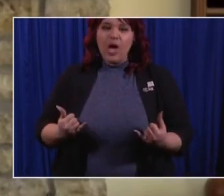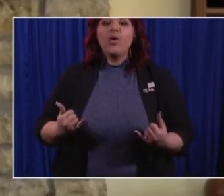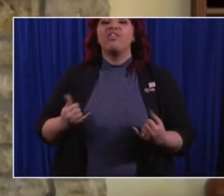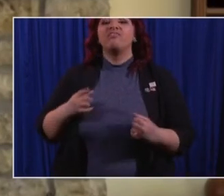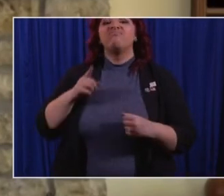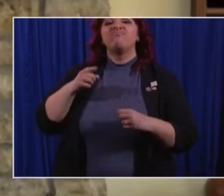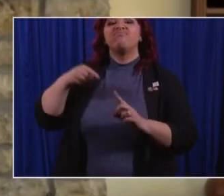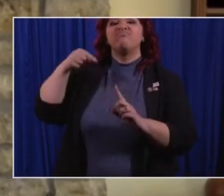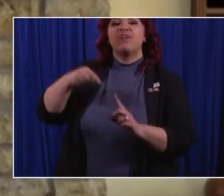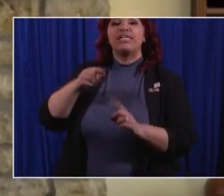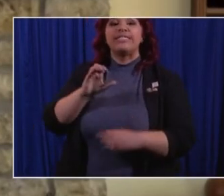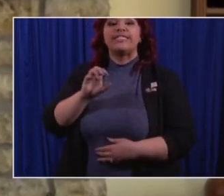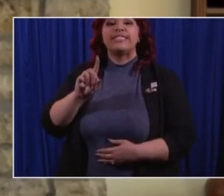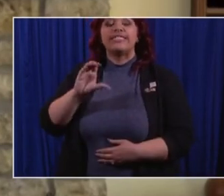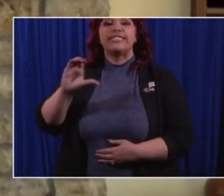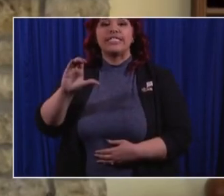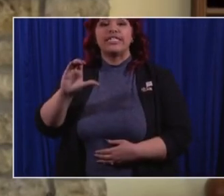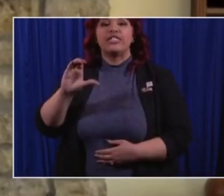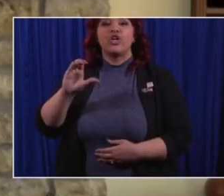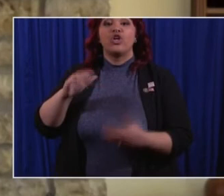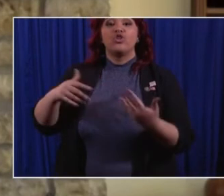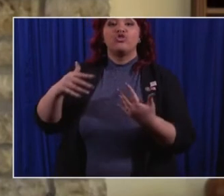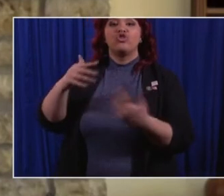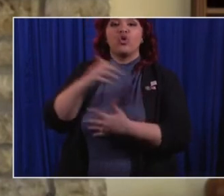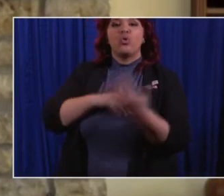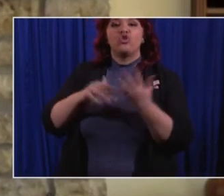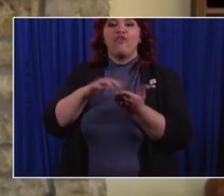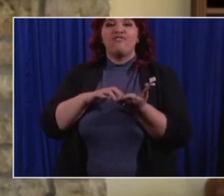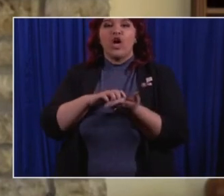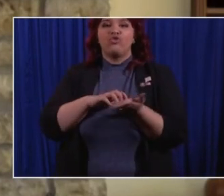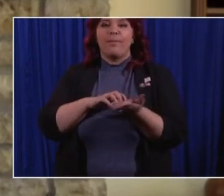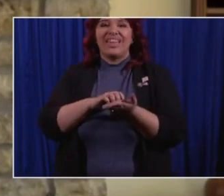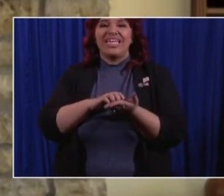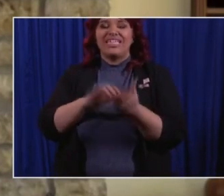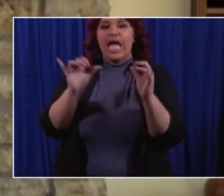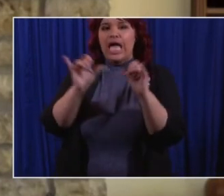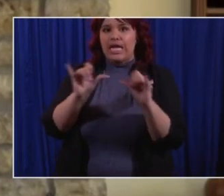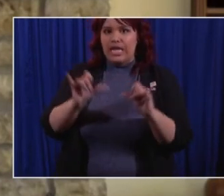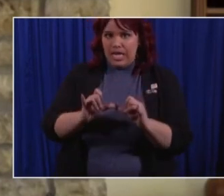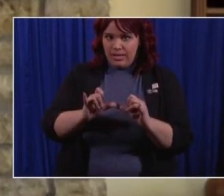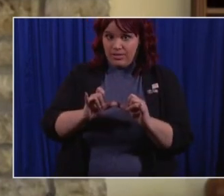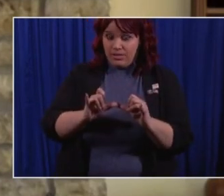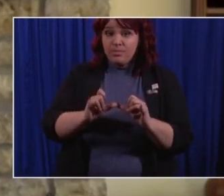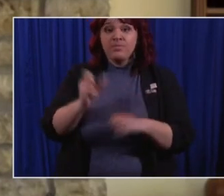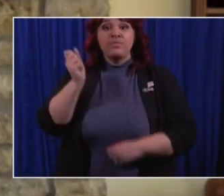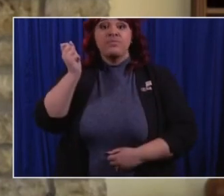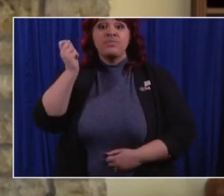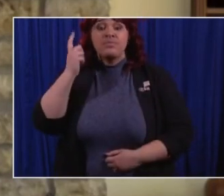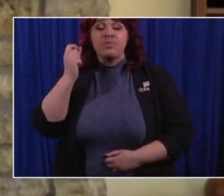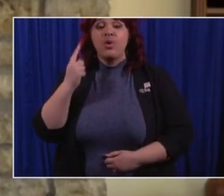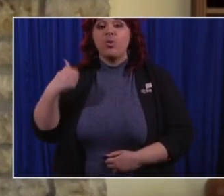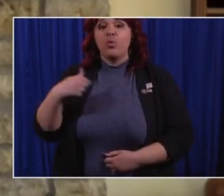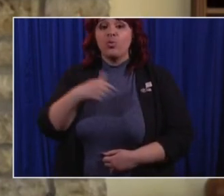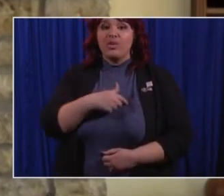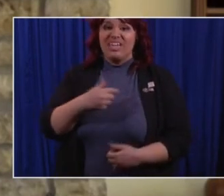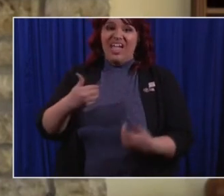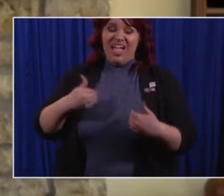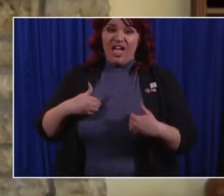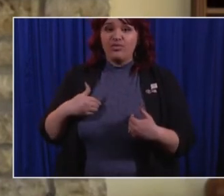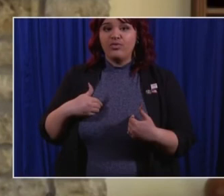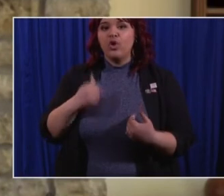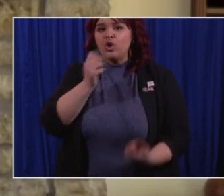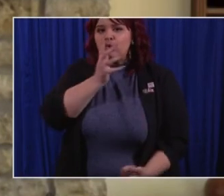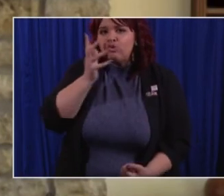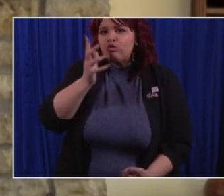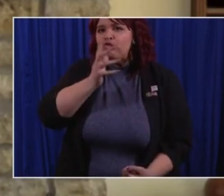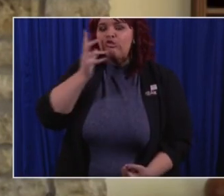Vulnerability Index when distributing vaccines. We've got rural Republican senators in the state talking about how they